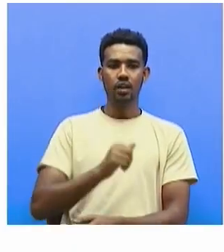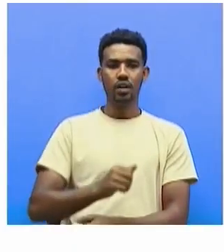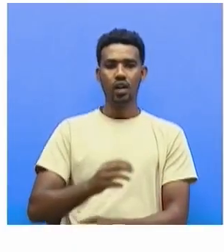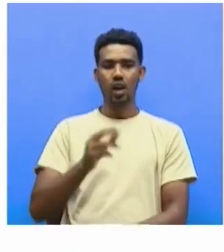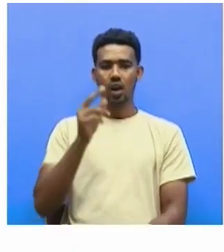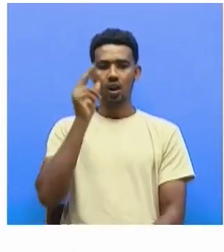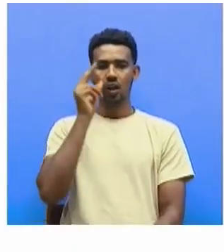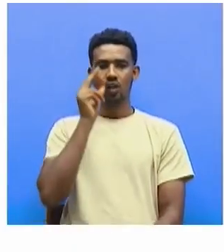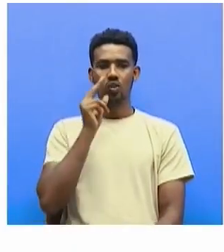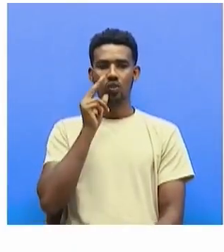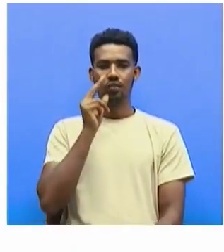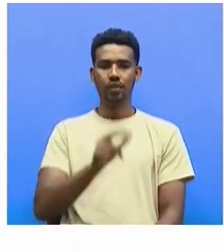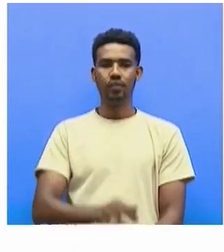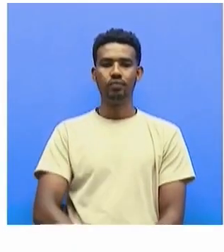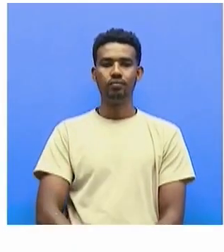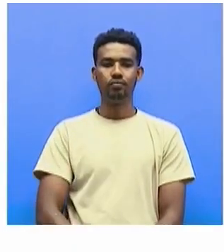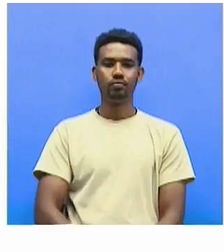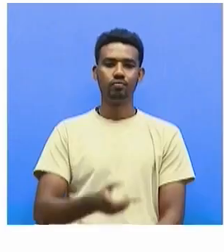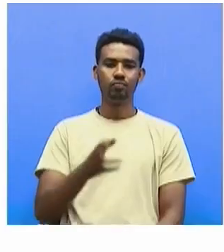coffee.